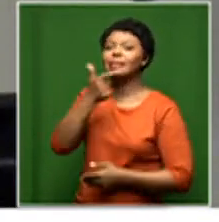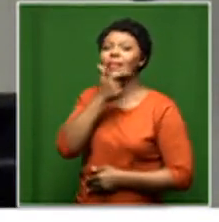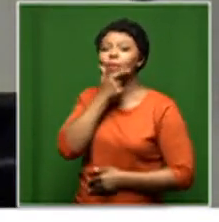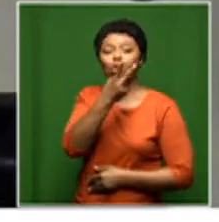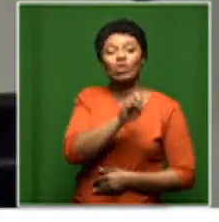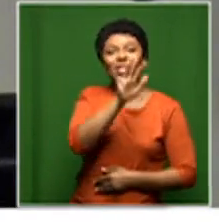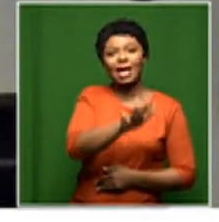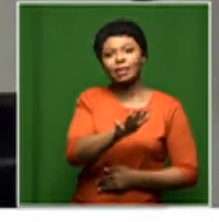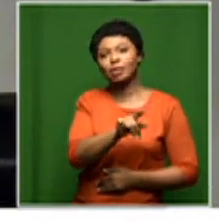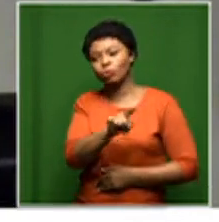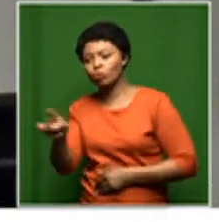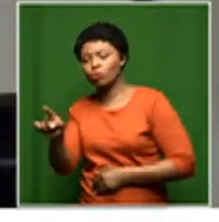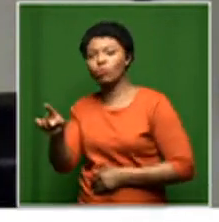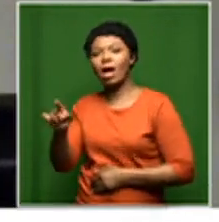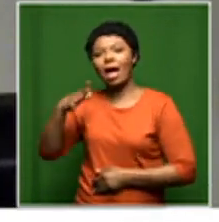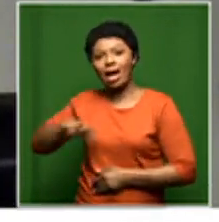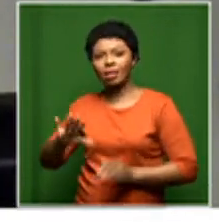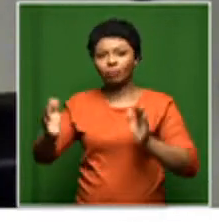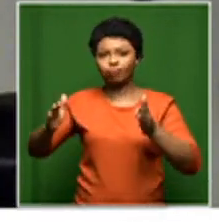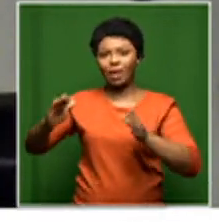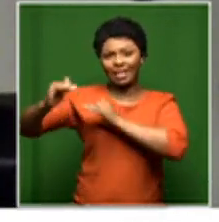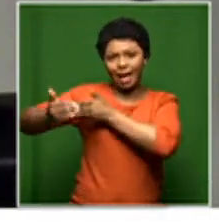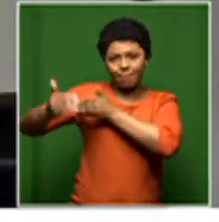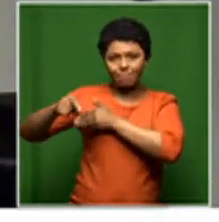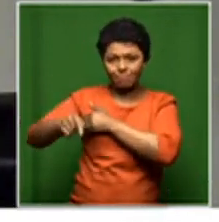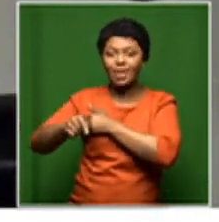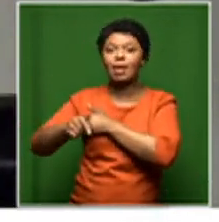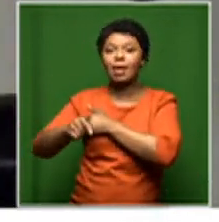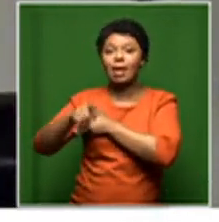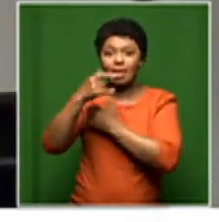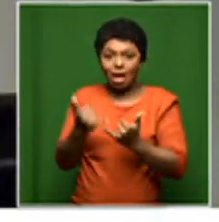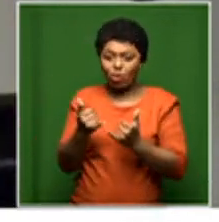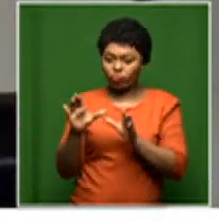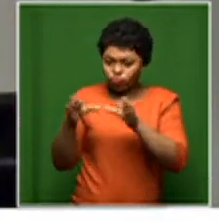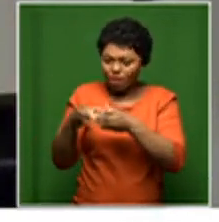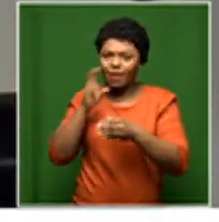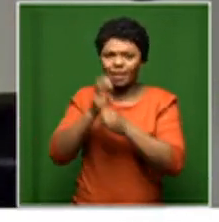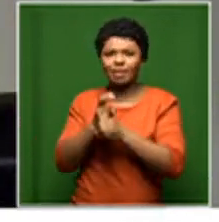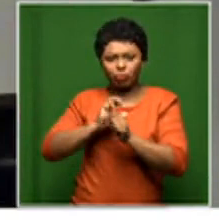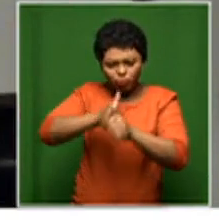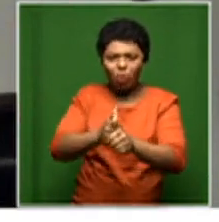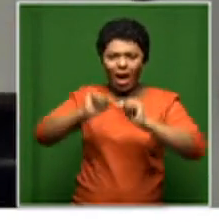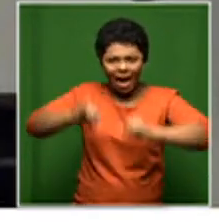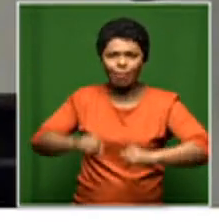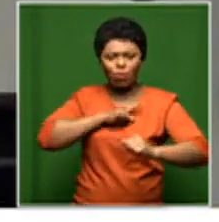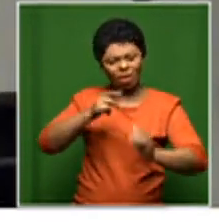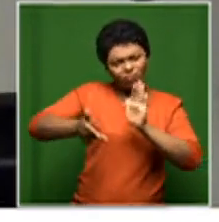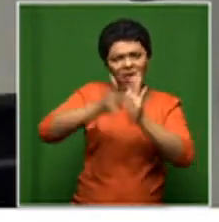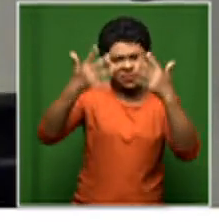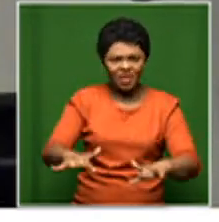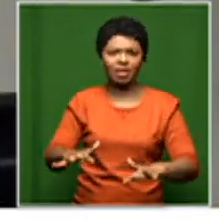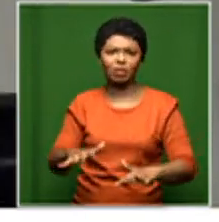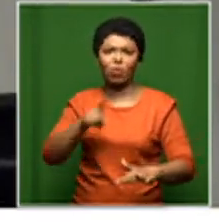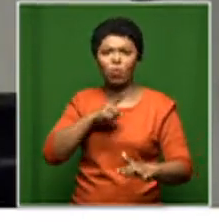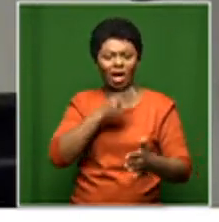until the next elections. And we feel that parties must be held to their agreements. You can't bind people into